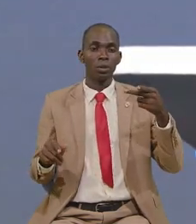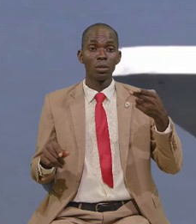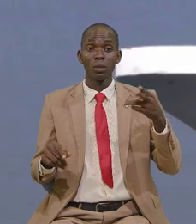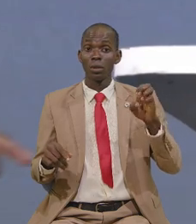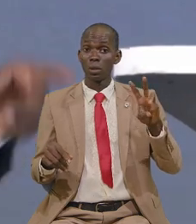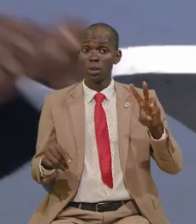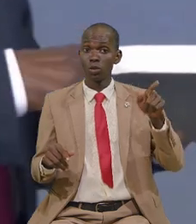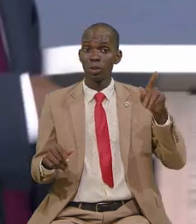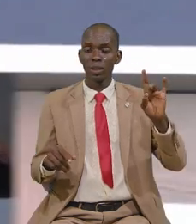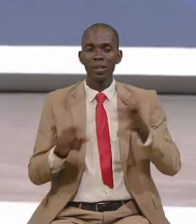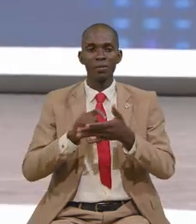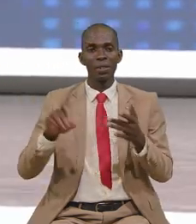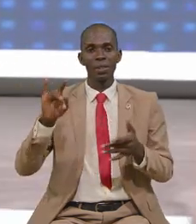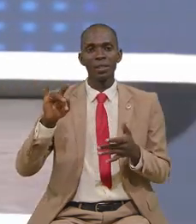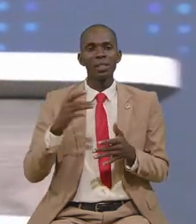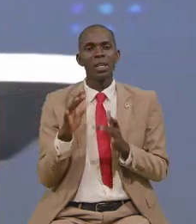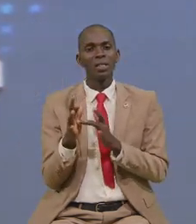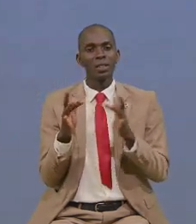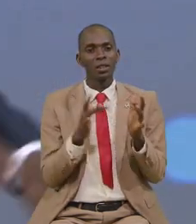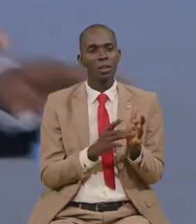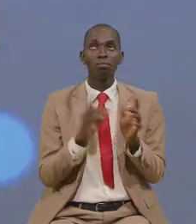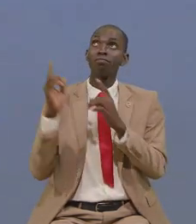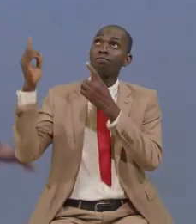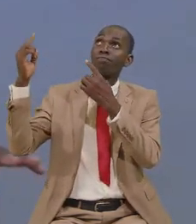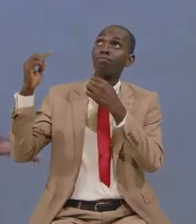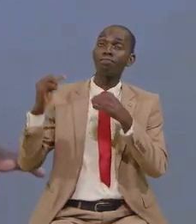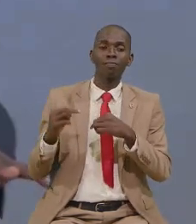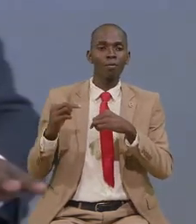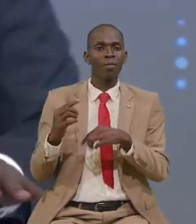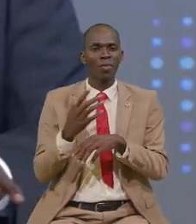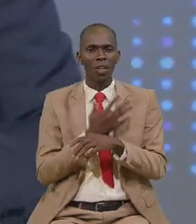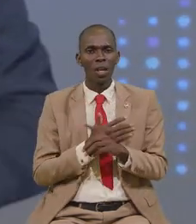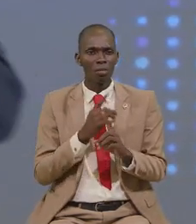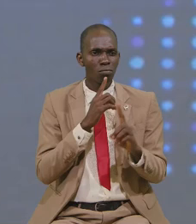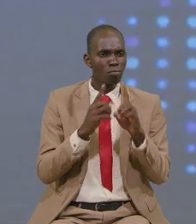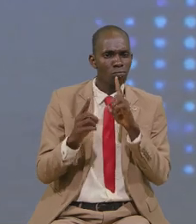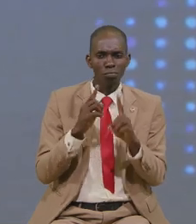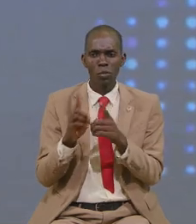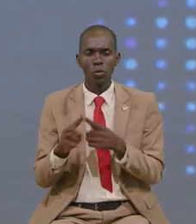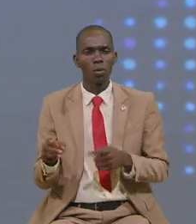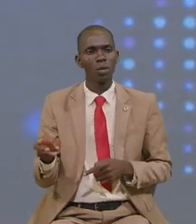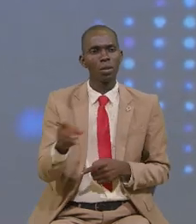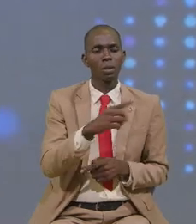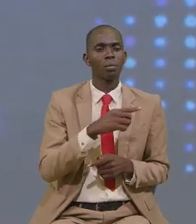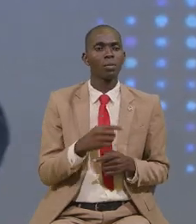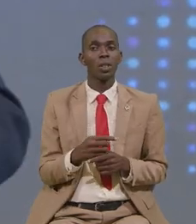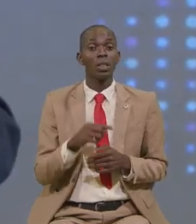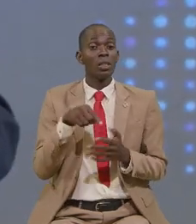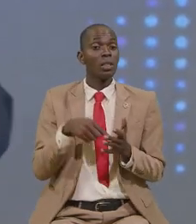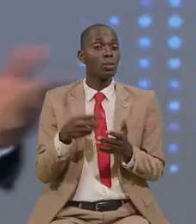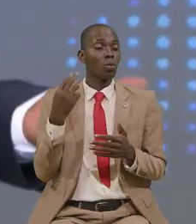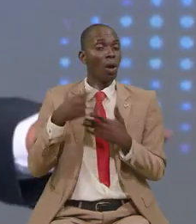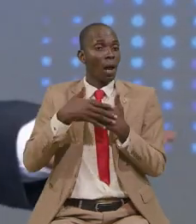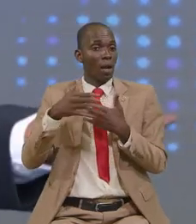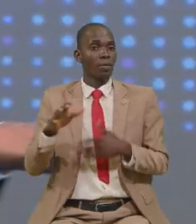Matthew chapter 28 verse 18, and Jesus came and spake unto them. This was after his